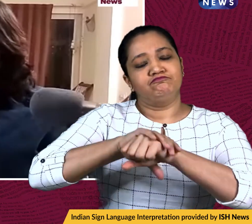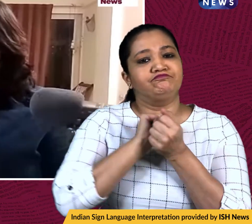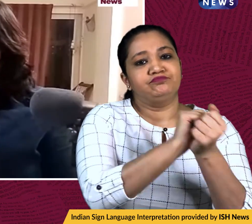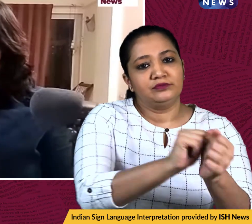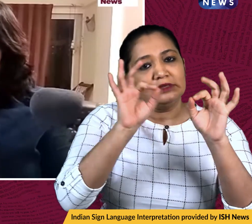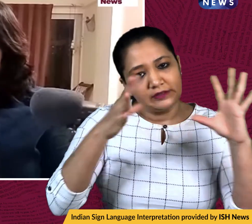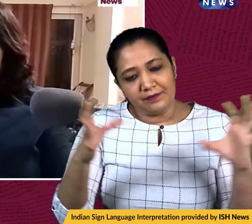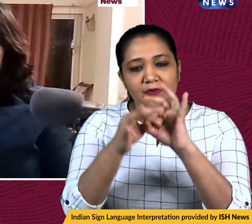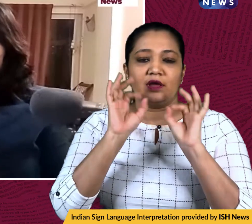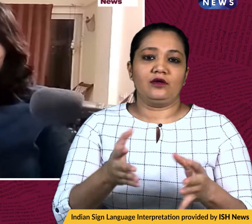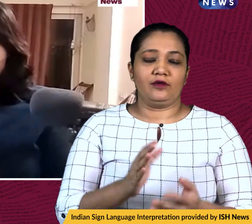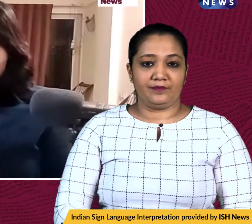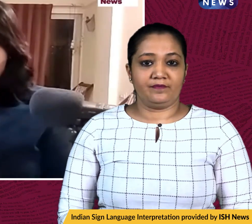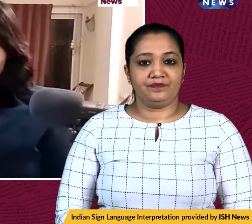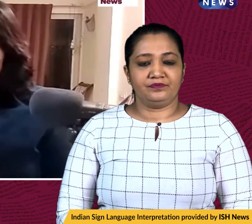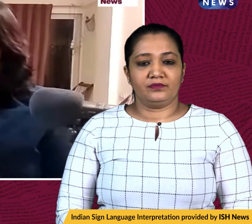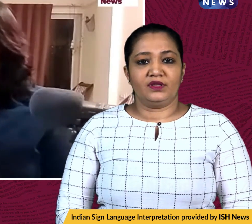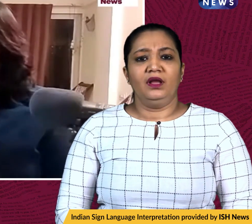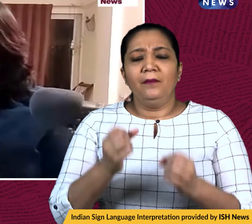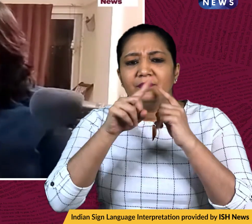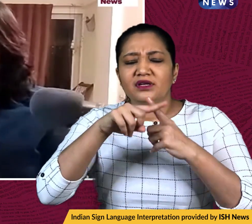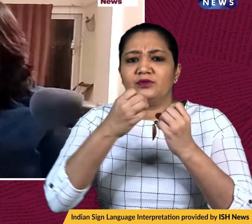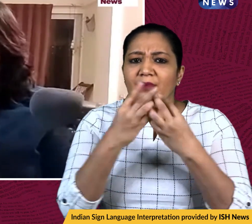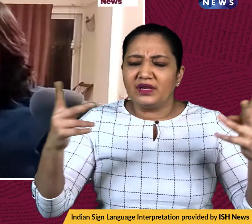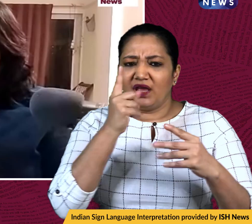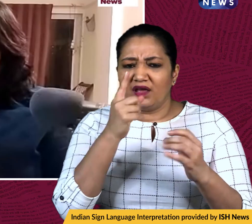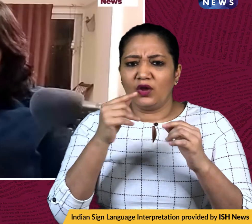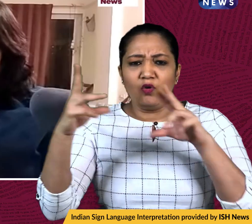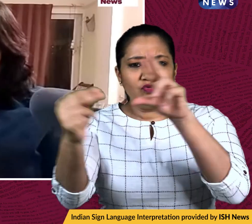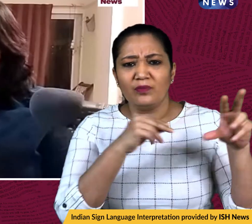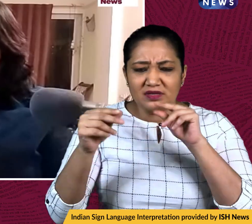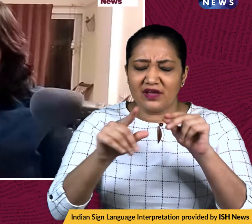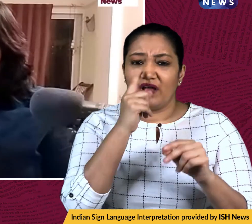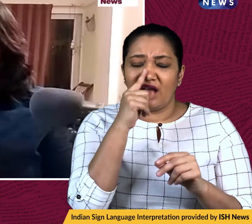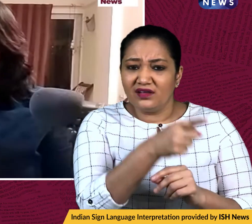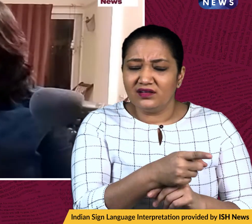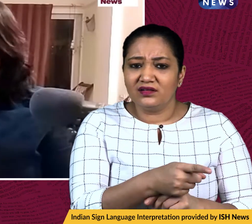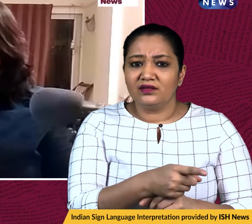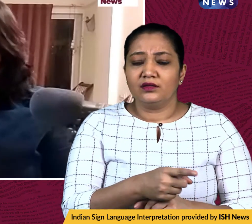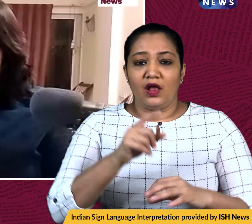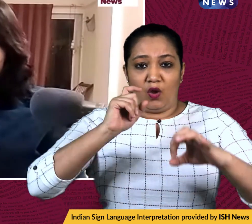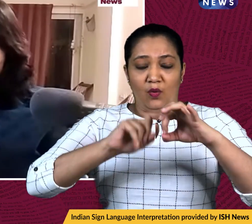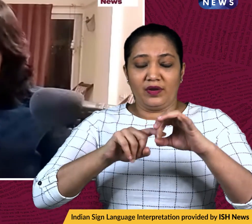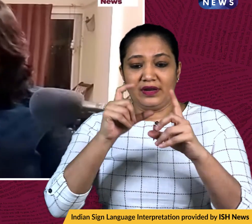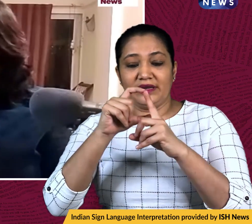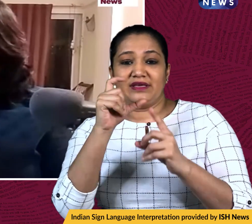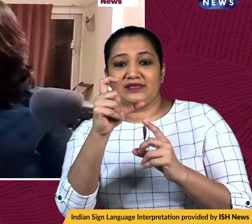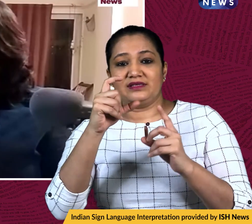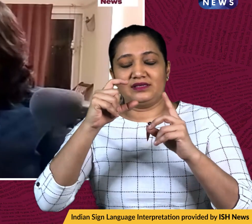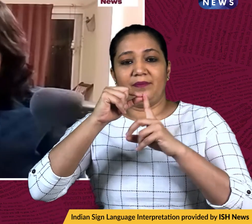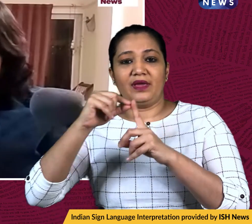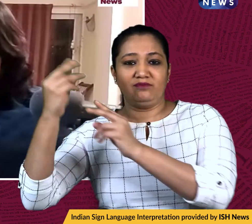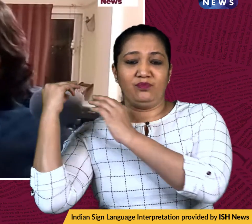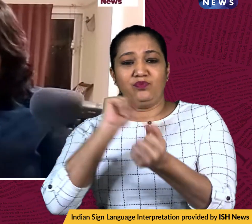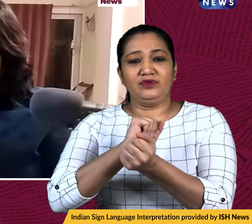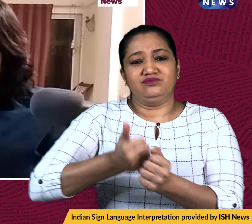connection with the gang rape case. In the meantime, there have been a lot of rumors about this survivor, and speaking to the Quint, DCP